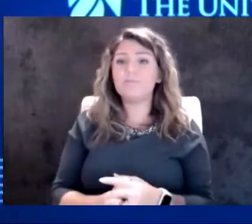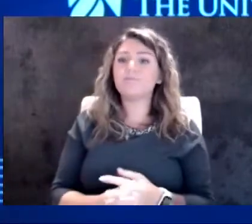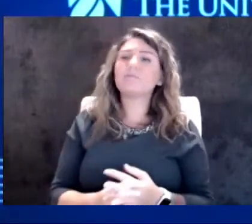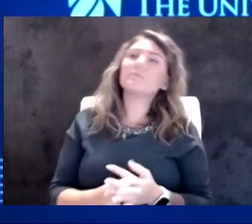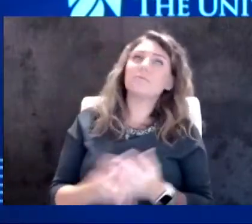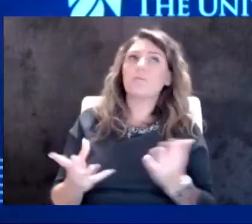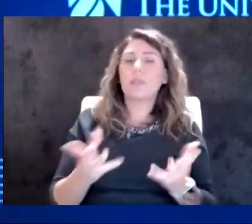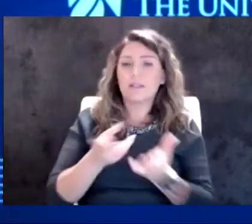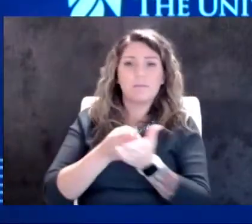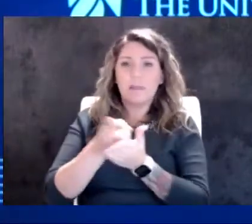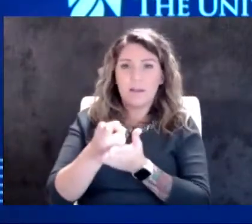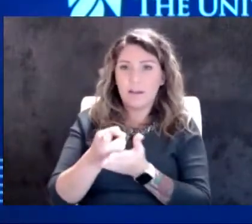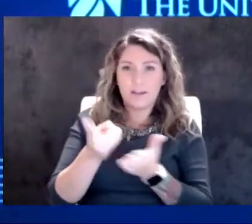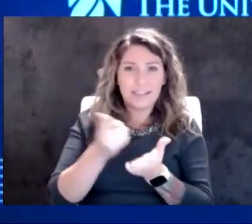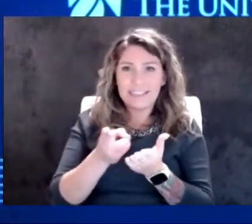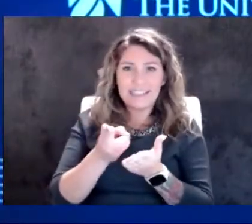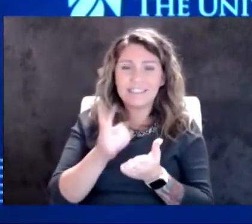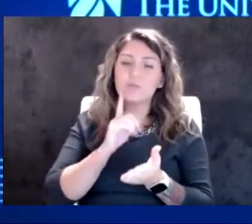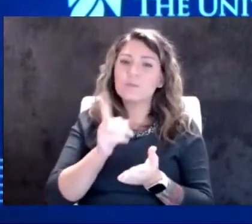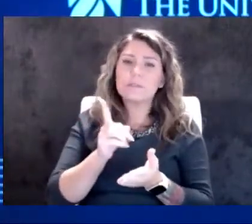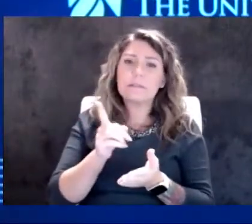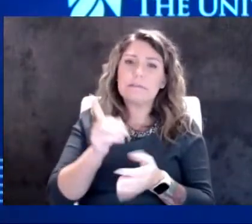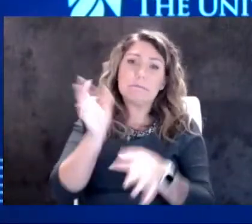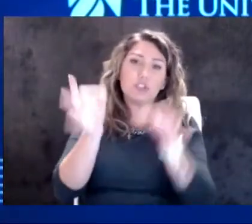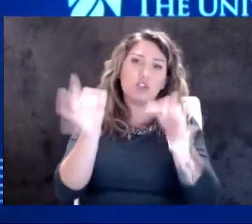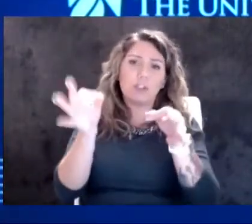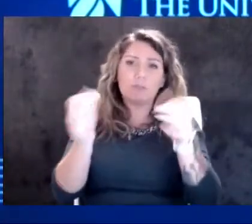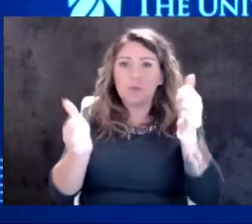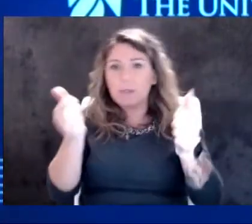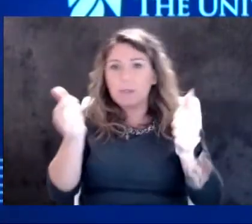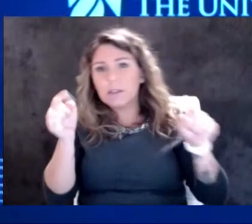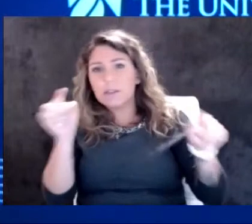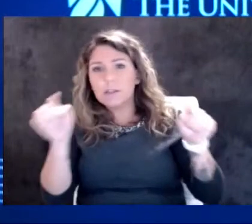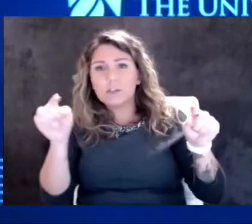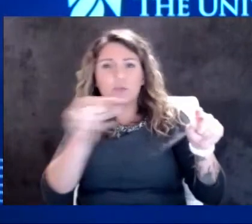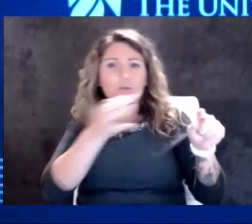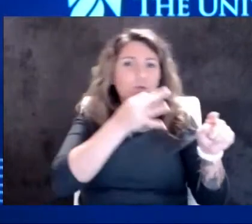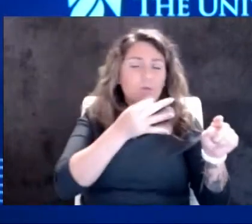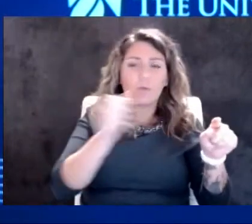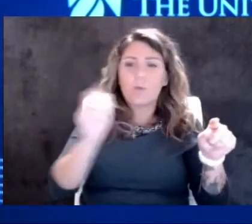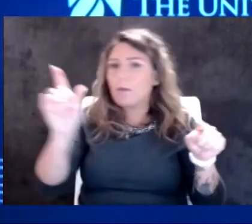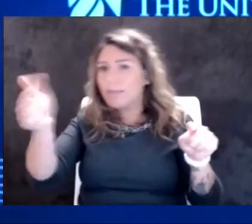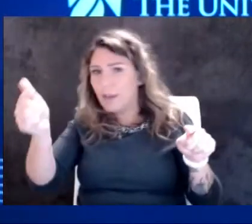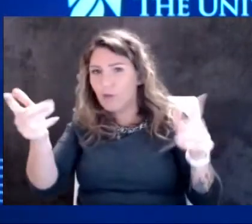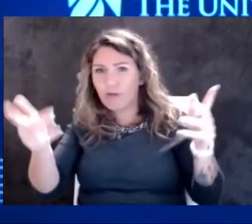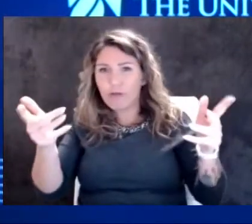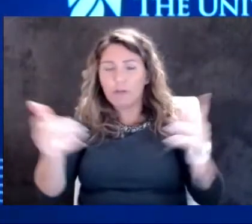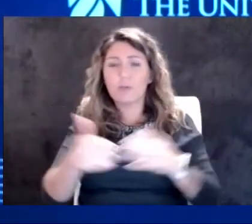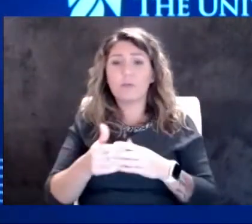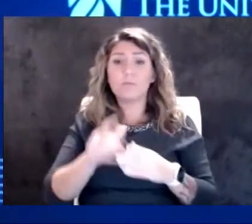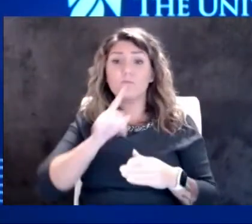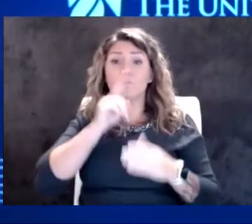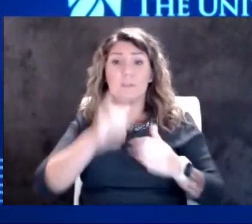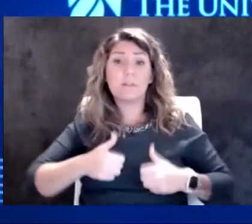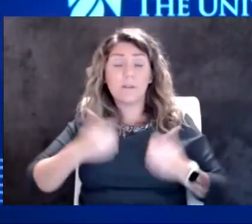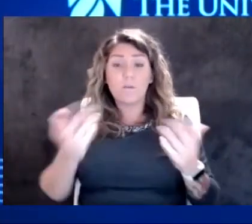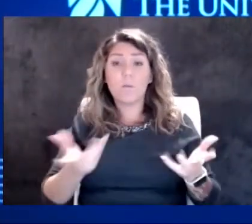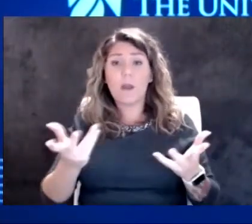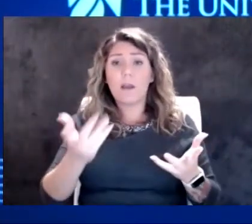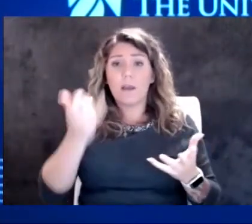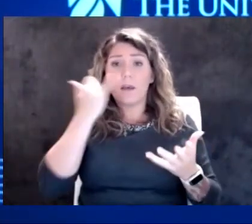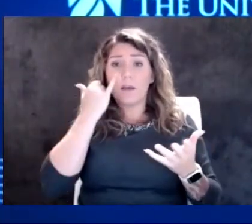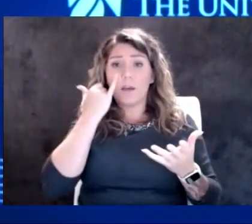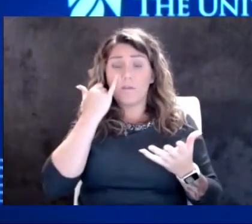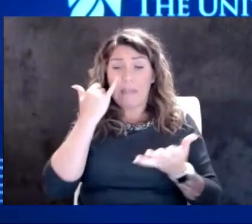honest. This is a judgment, Hawkeye, about which way to go. Is it better to get it sooner or later? Yeah, and the reality is this: if you look at the study